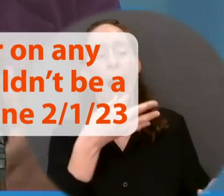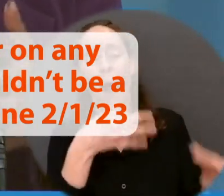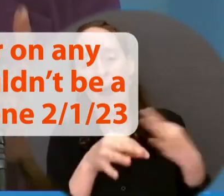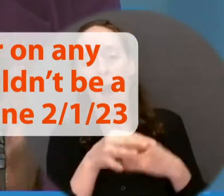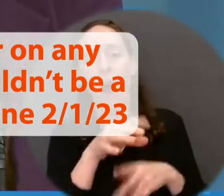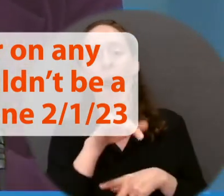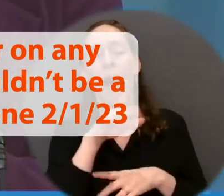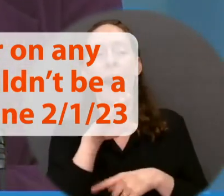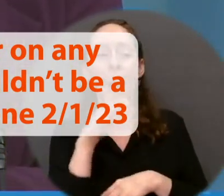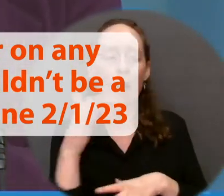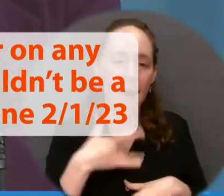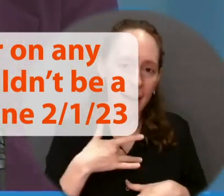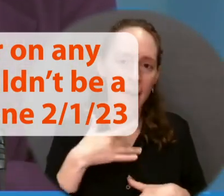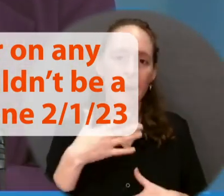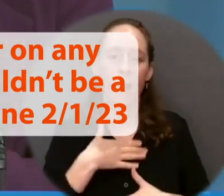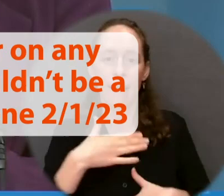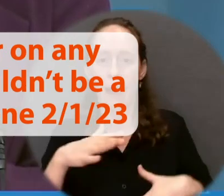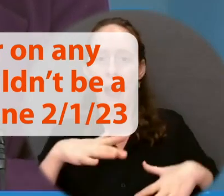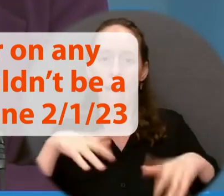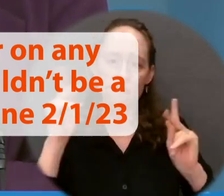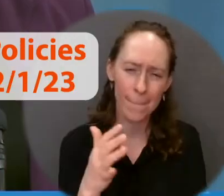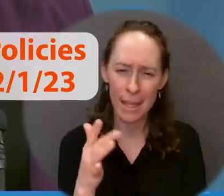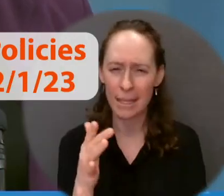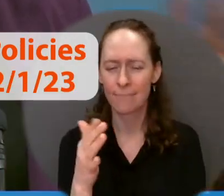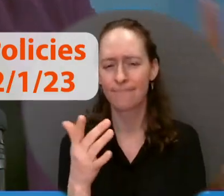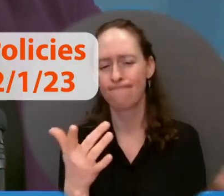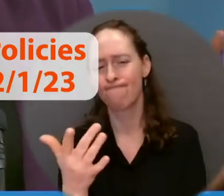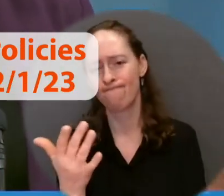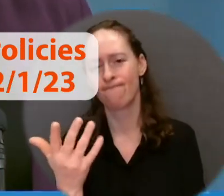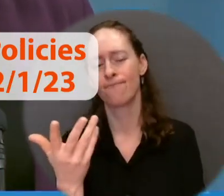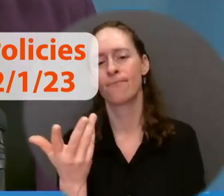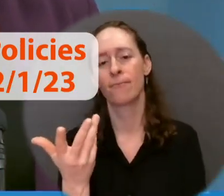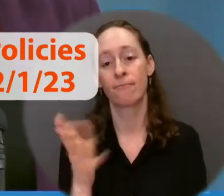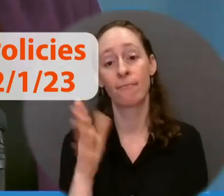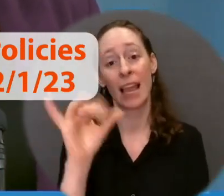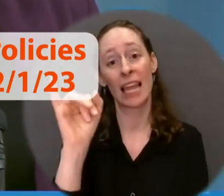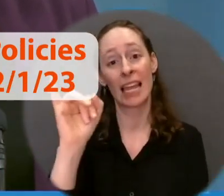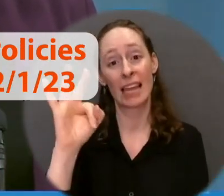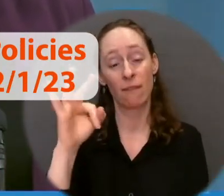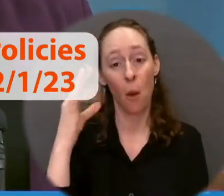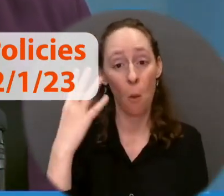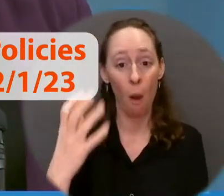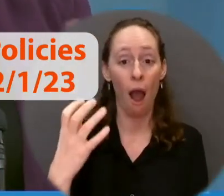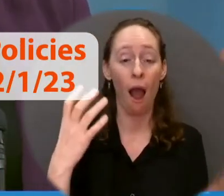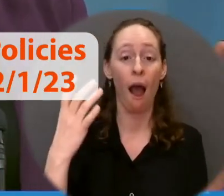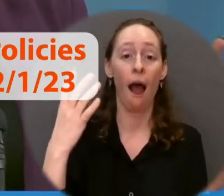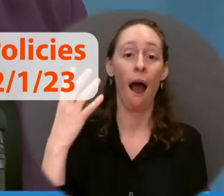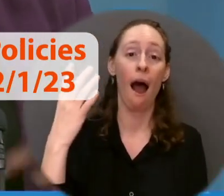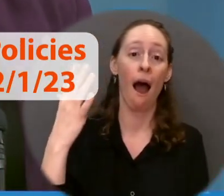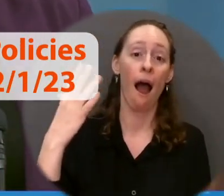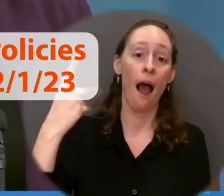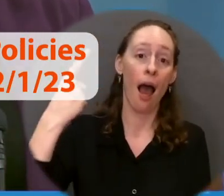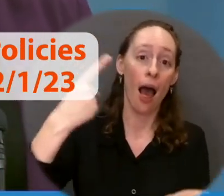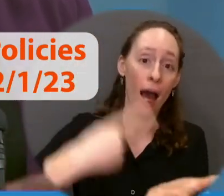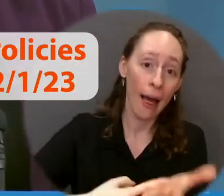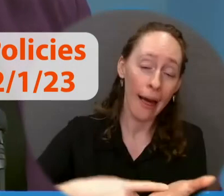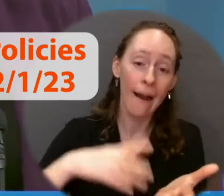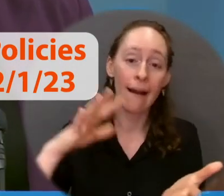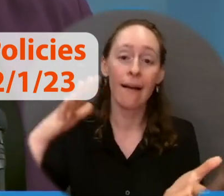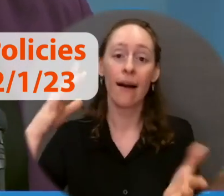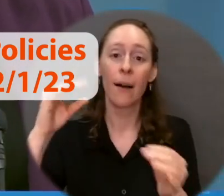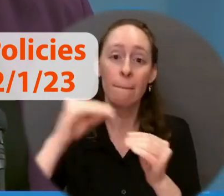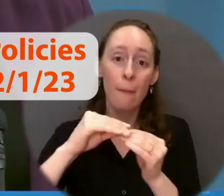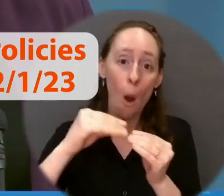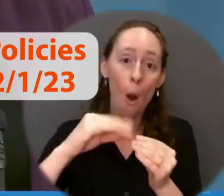done. This is something that Congress should act on. Lowering the deficit and that being a top priority for this president and has